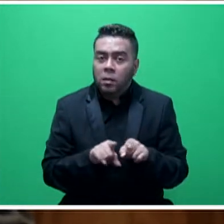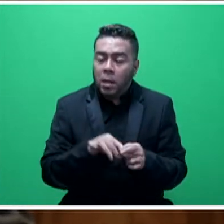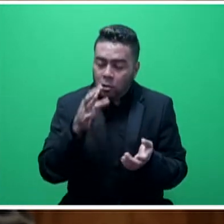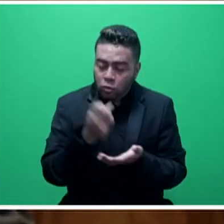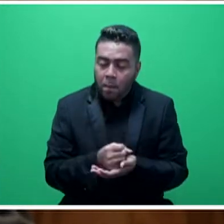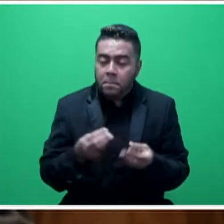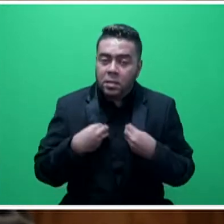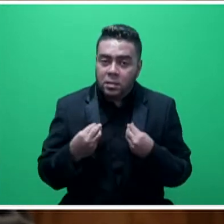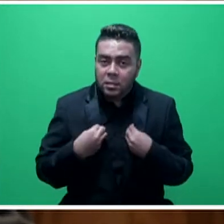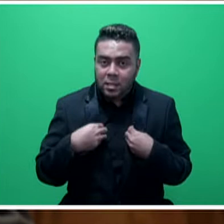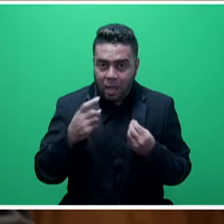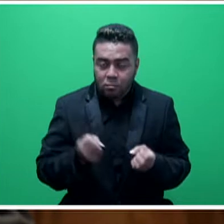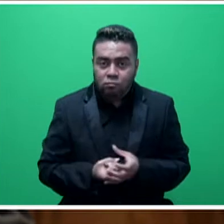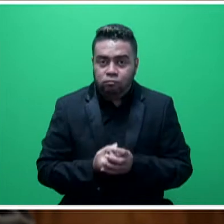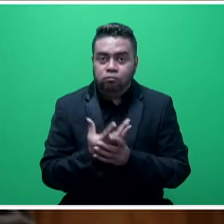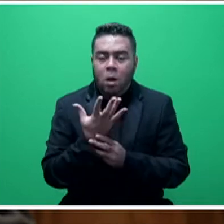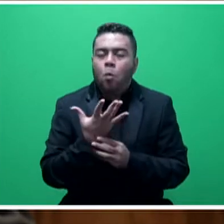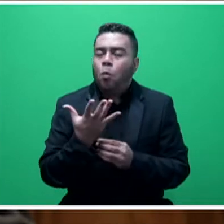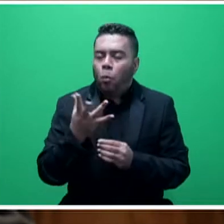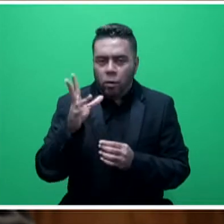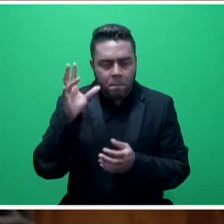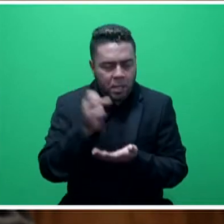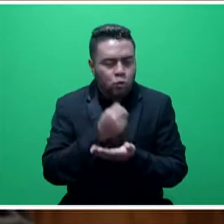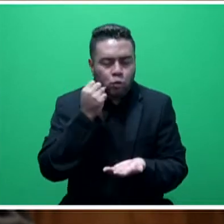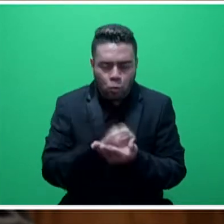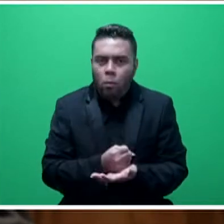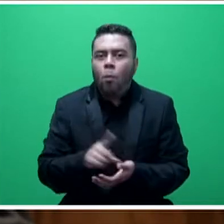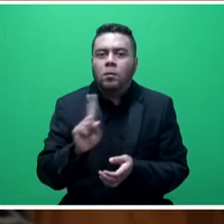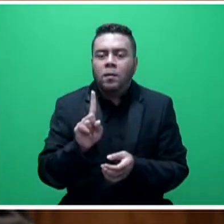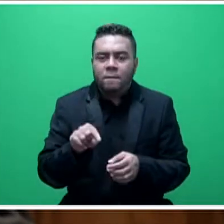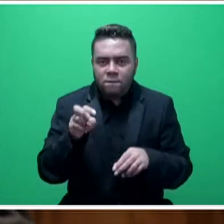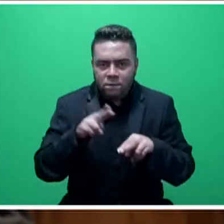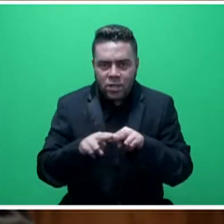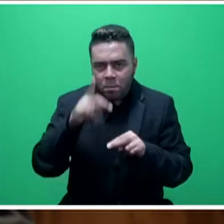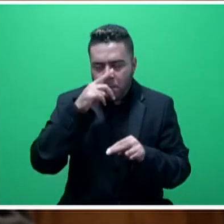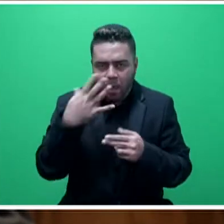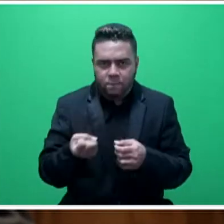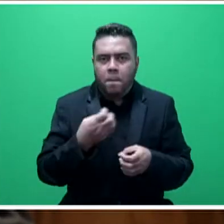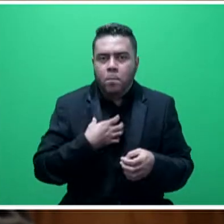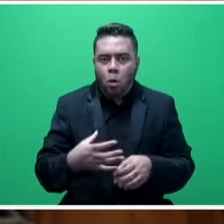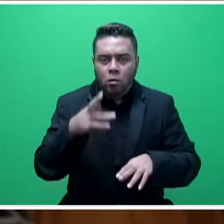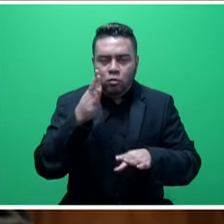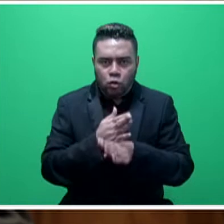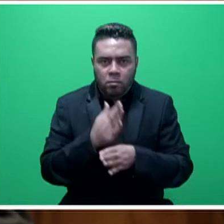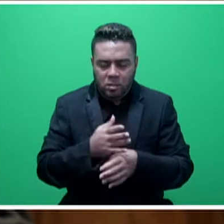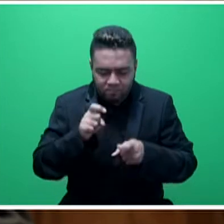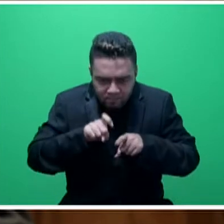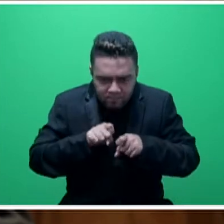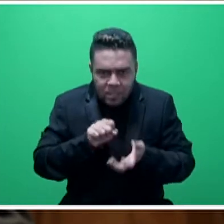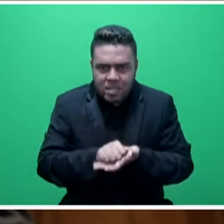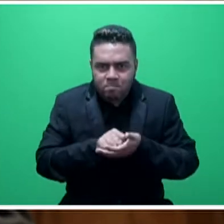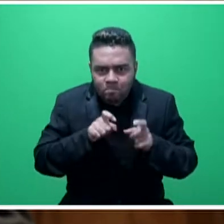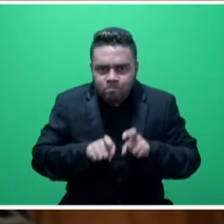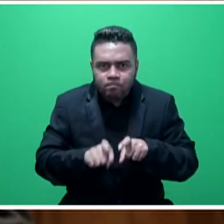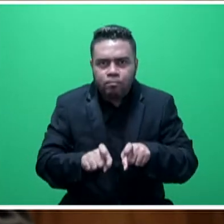also ensuring that Fijian jobs are sustained. Not only that, more jobs will also be created and overall Fijian livelihoods will be